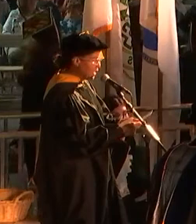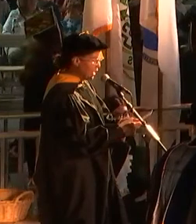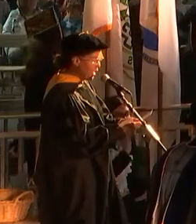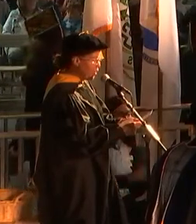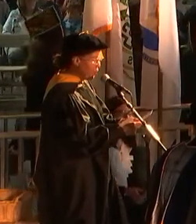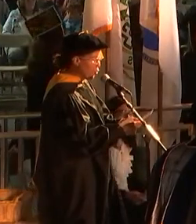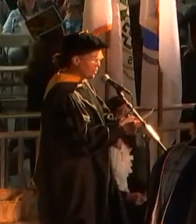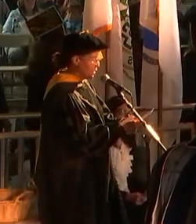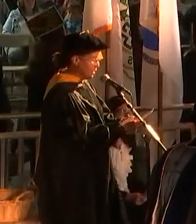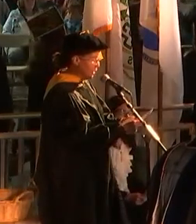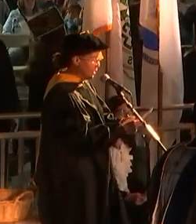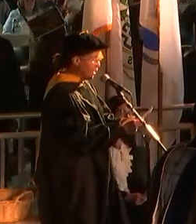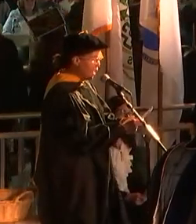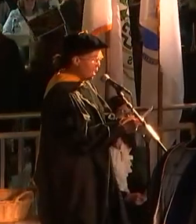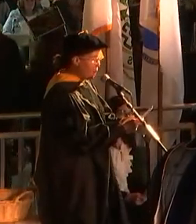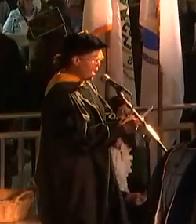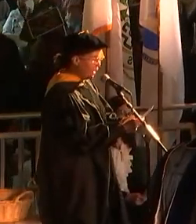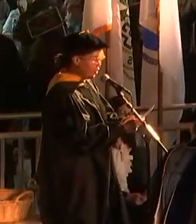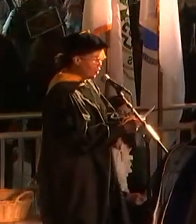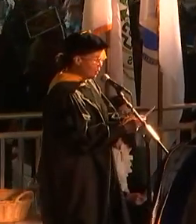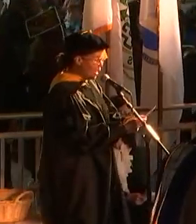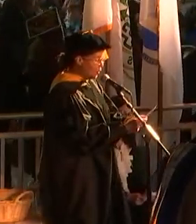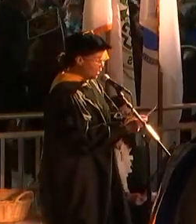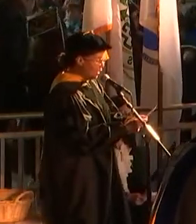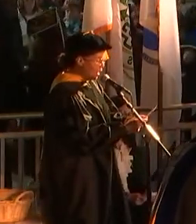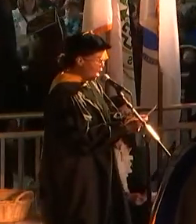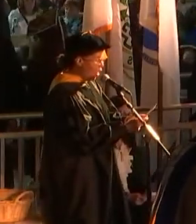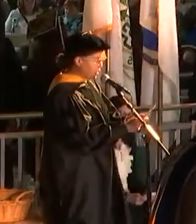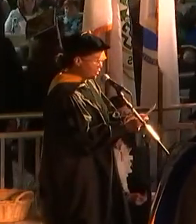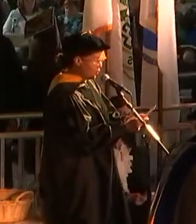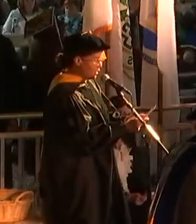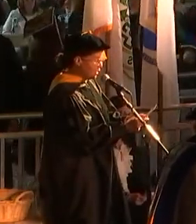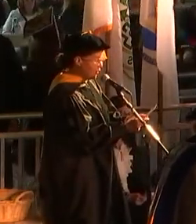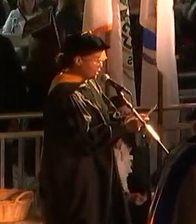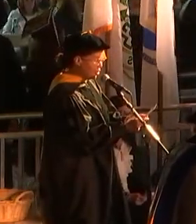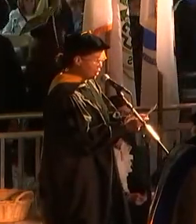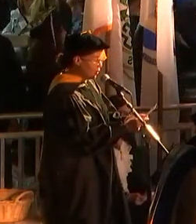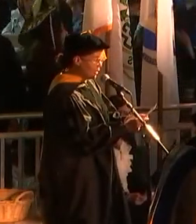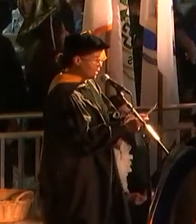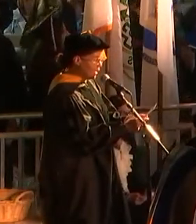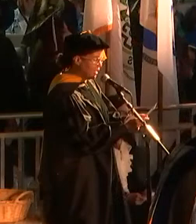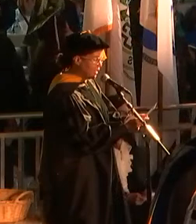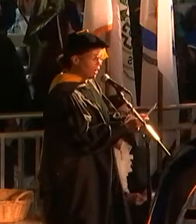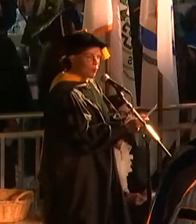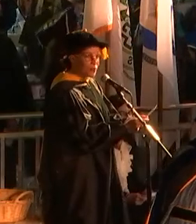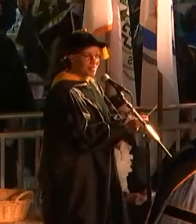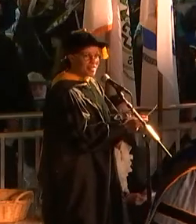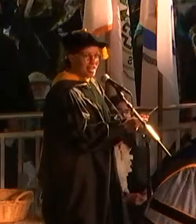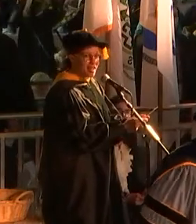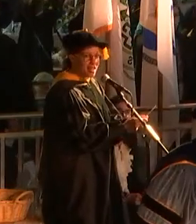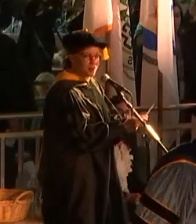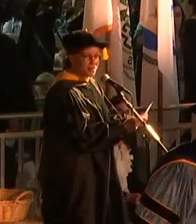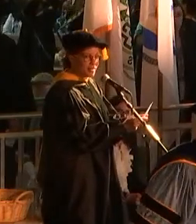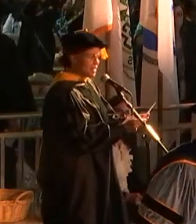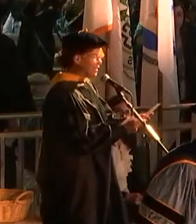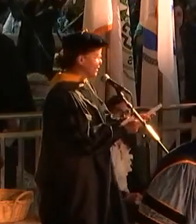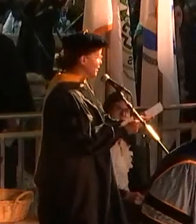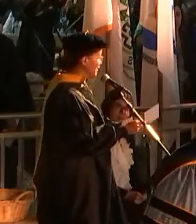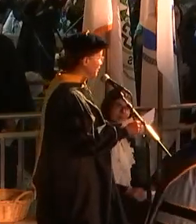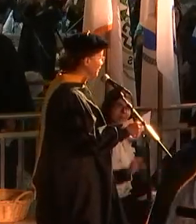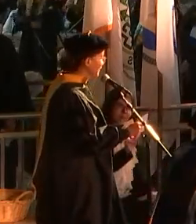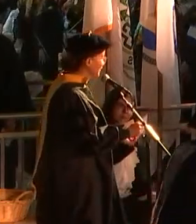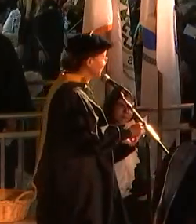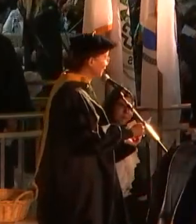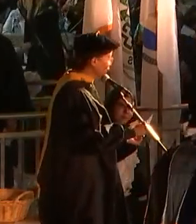Randy Lynn Booten, magna cum laude, also receiving General Studies, Health and Life